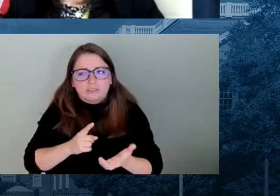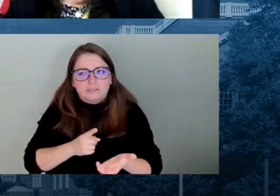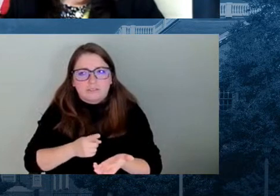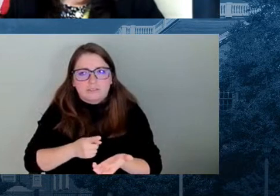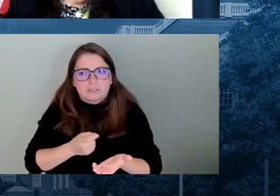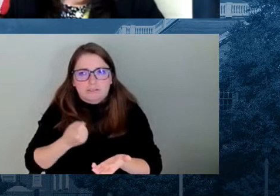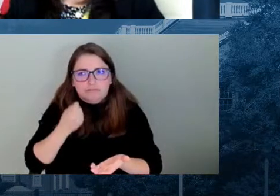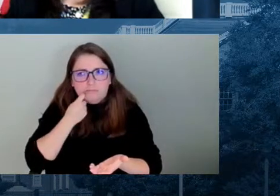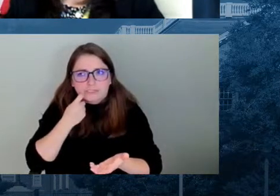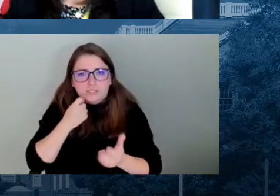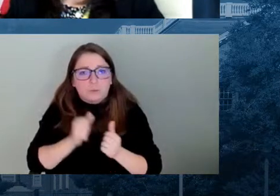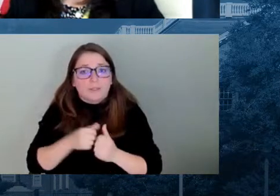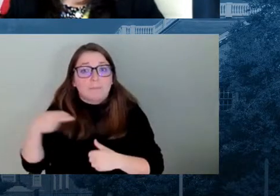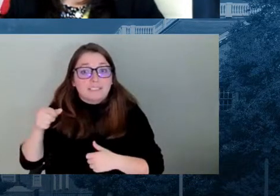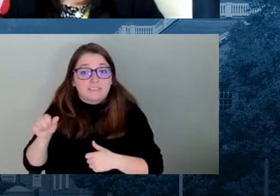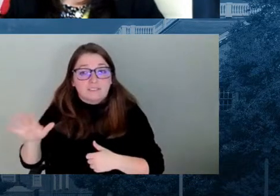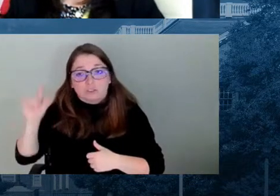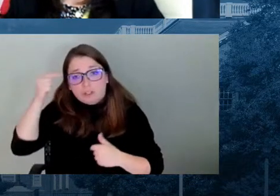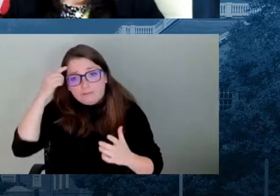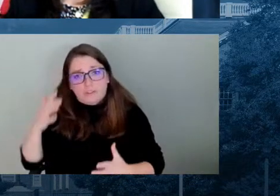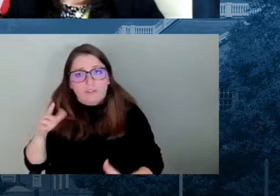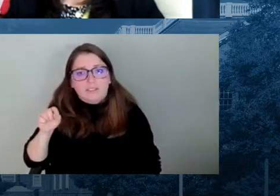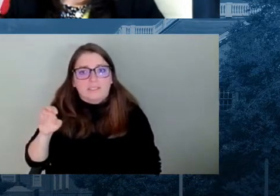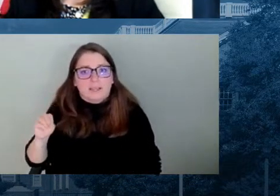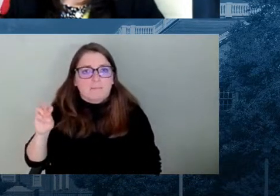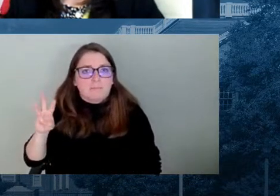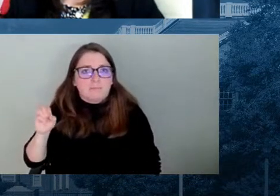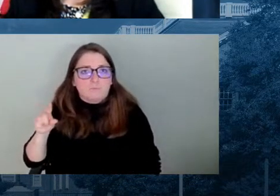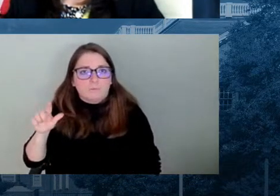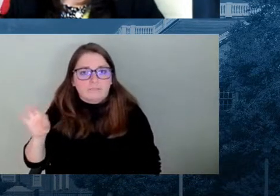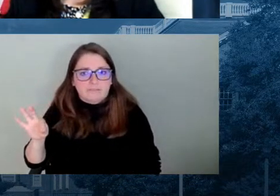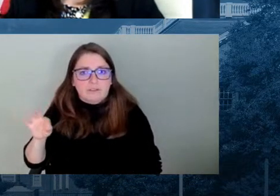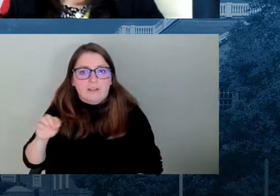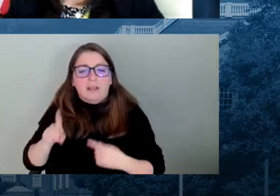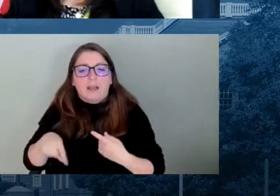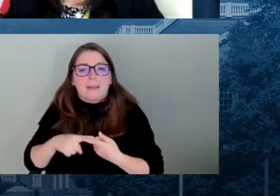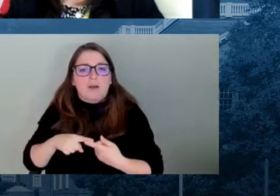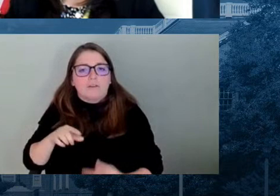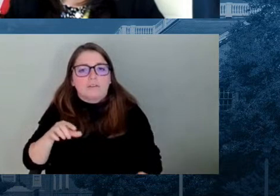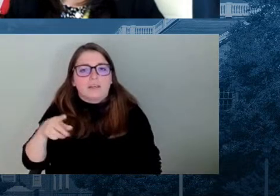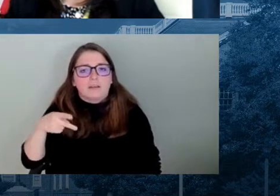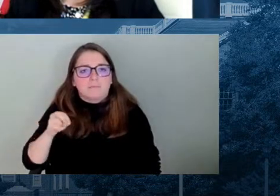recent weeks with Pennsylvania's Governor, Tom Wolf, about the Port of Wilmington.